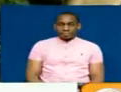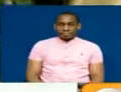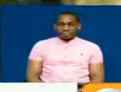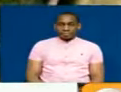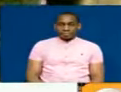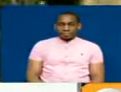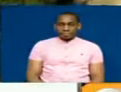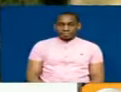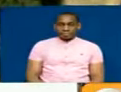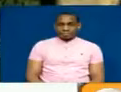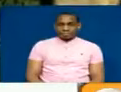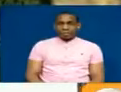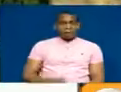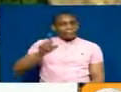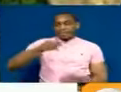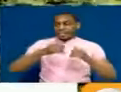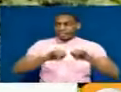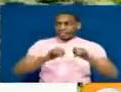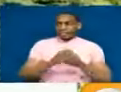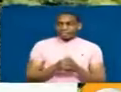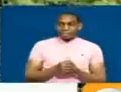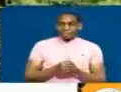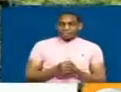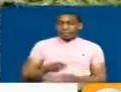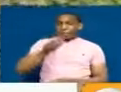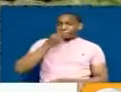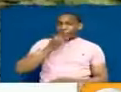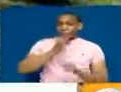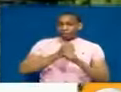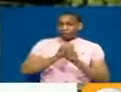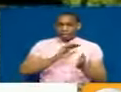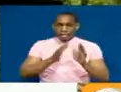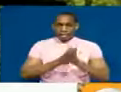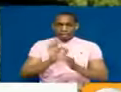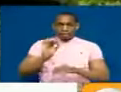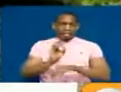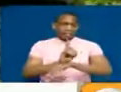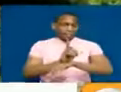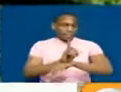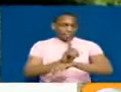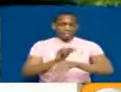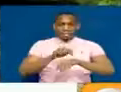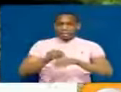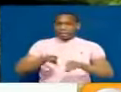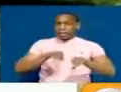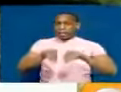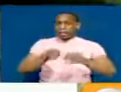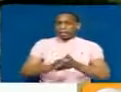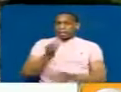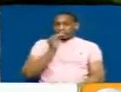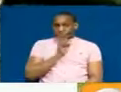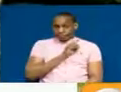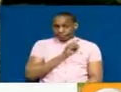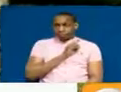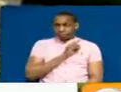this. You have to try this. The feeding exercise lasts about 30 minutes, and once the hyenas have had